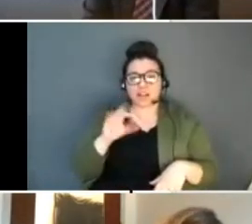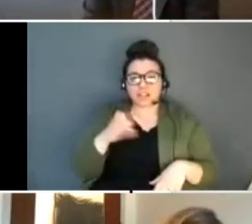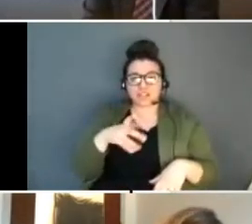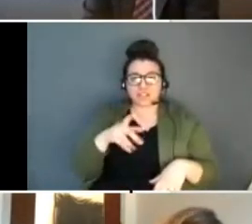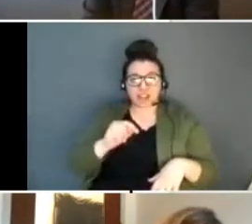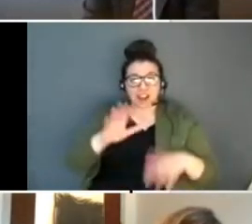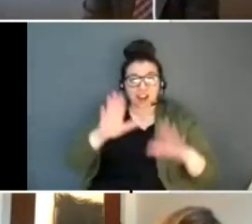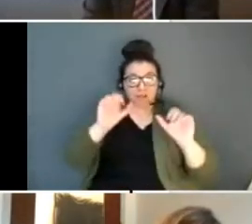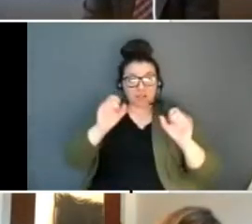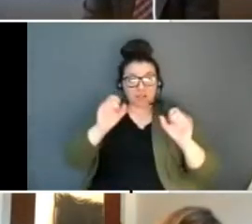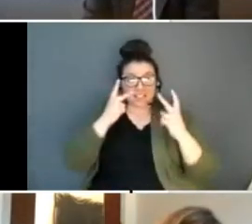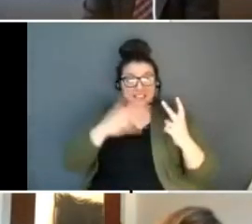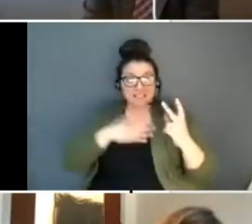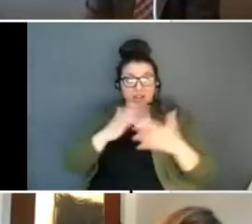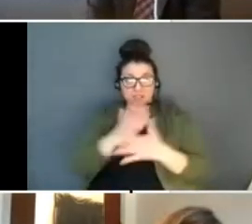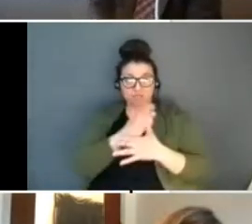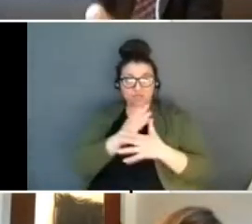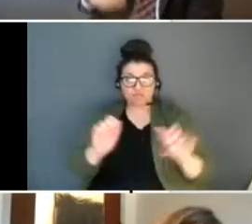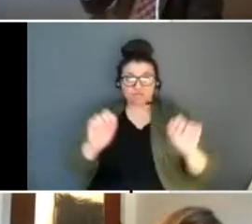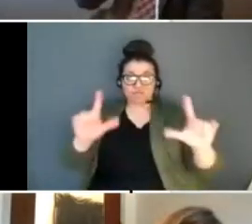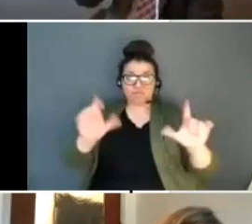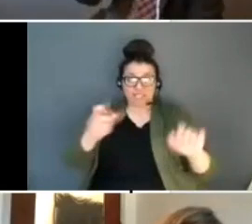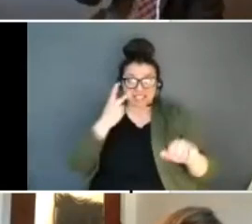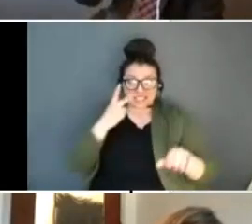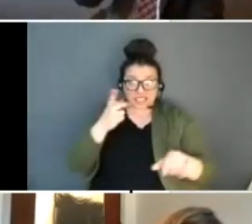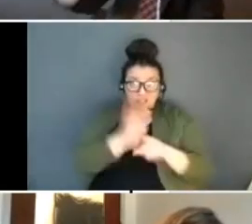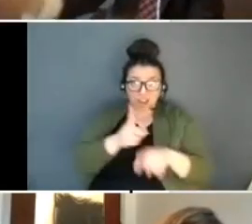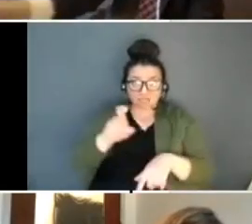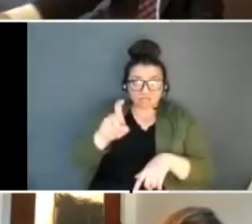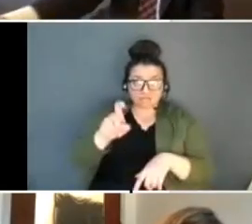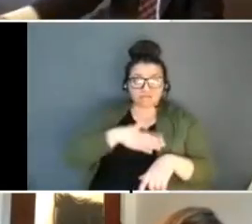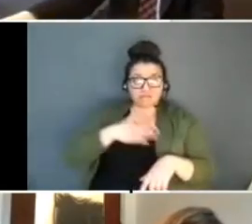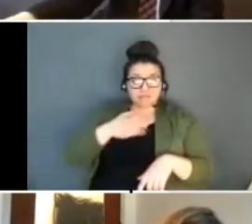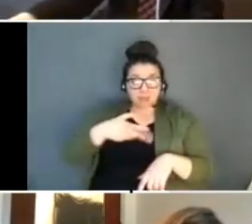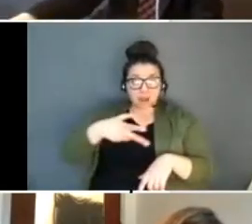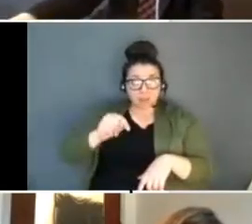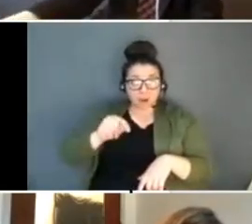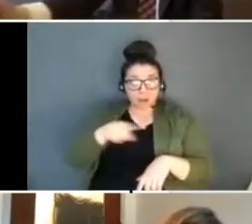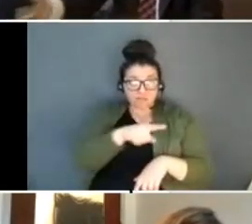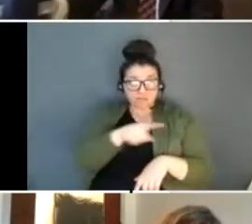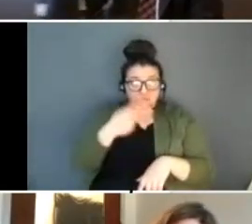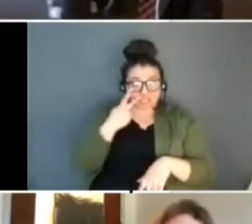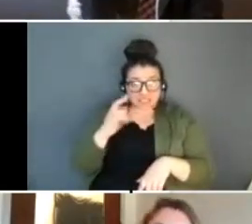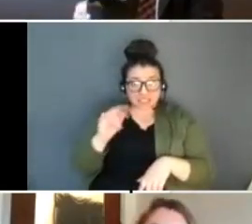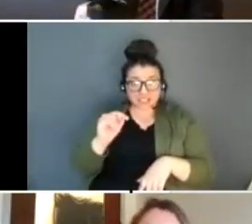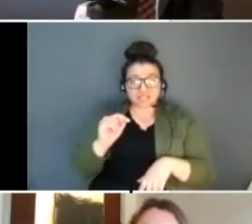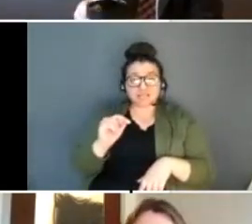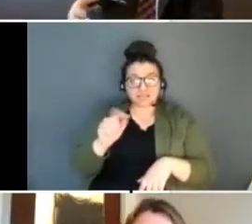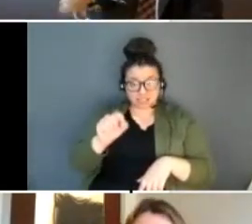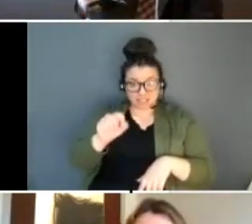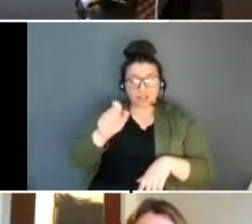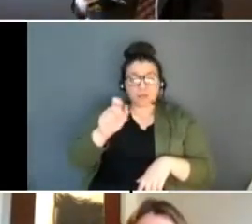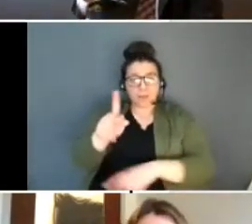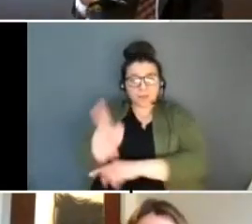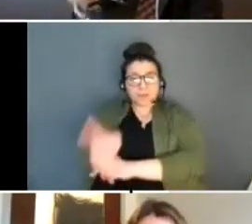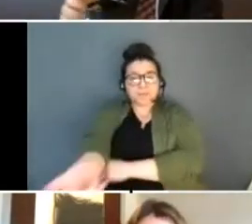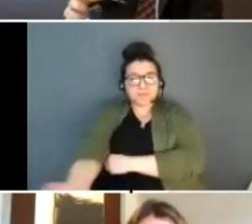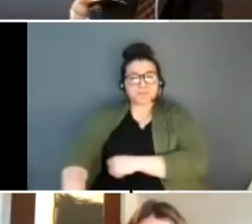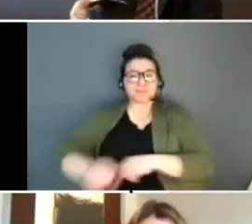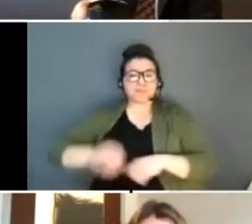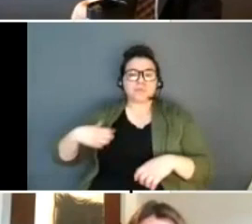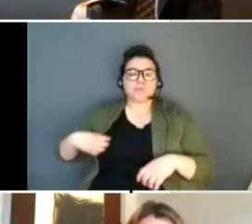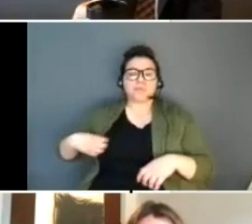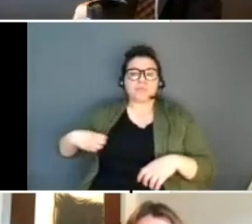everybody can see my screen, correct? You can see my PowerPoint screen? Yes? All right. So the first thing I want to offer